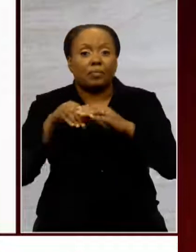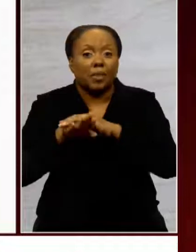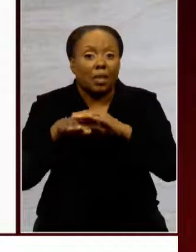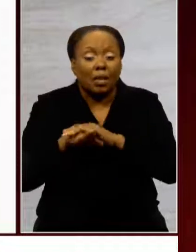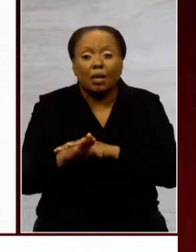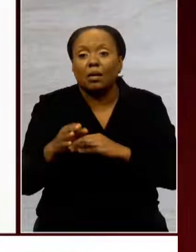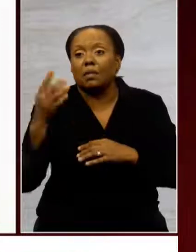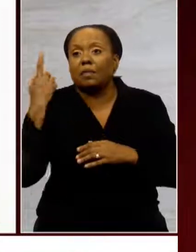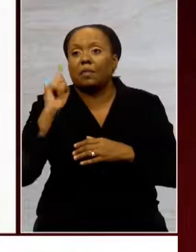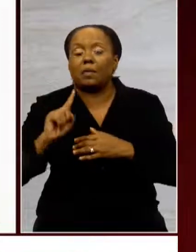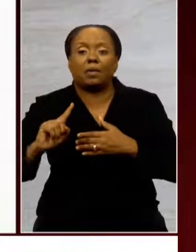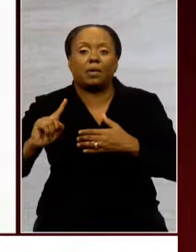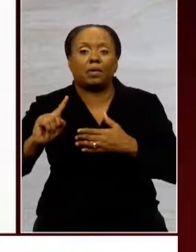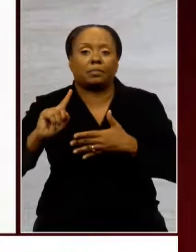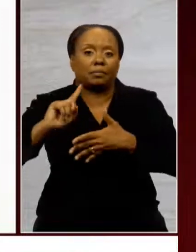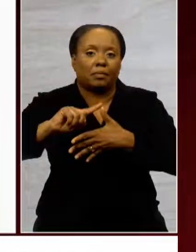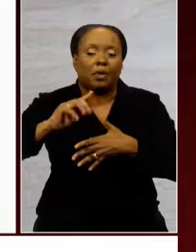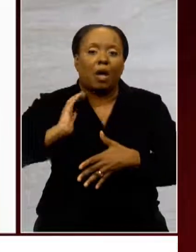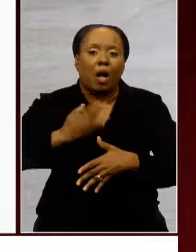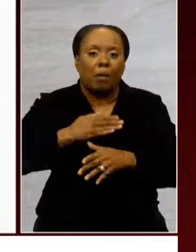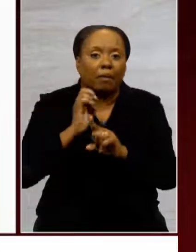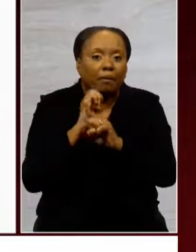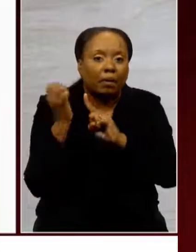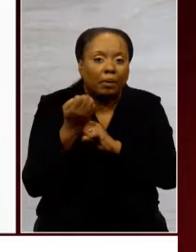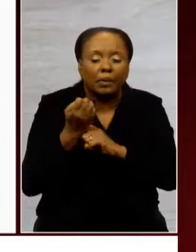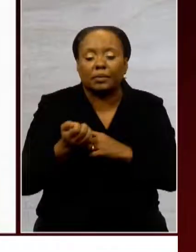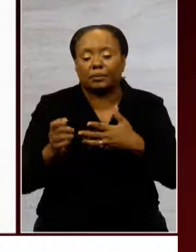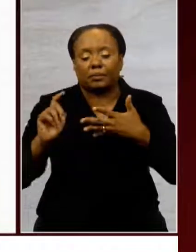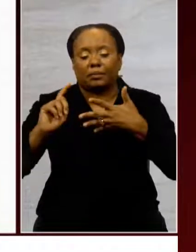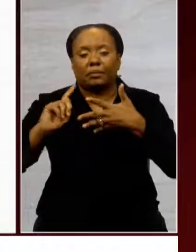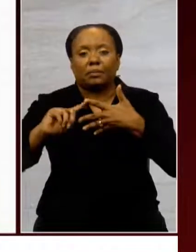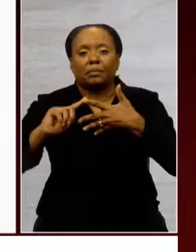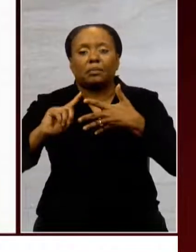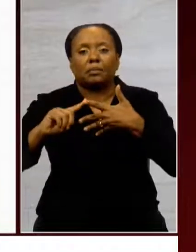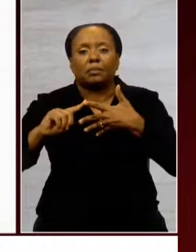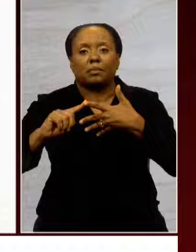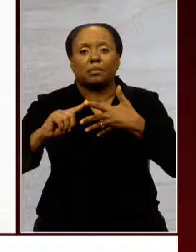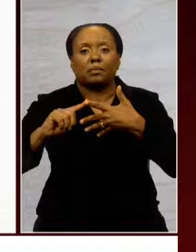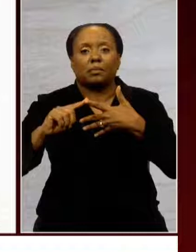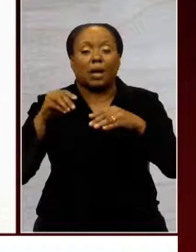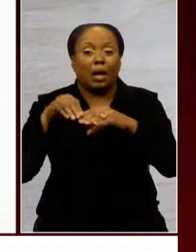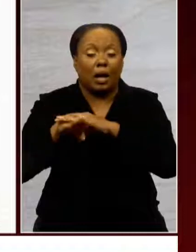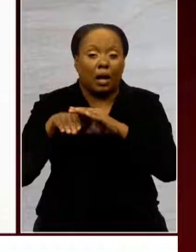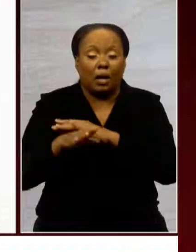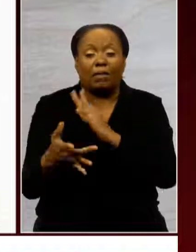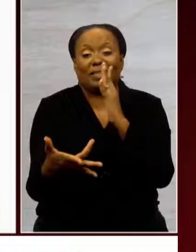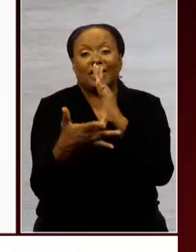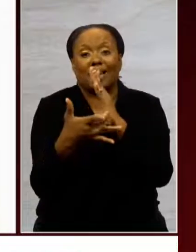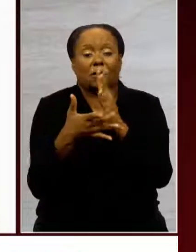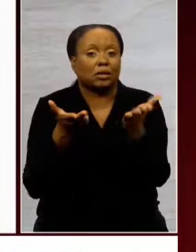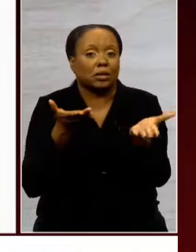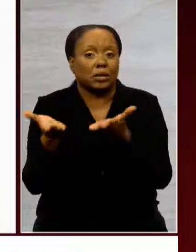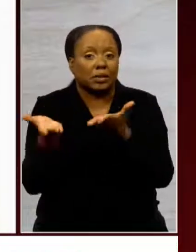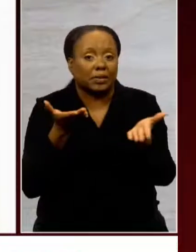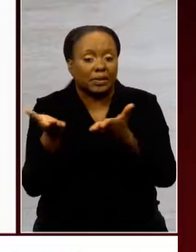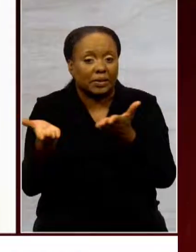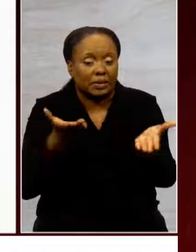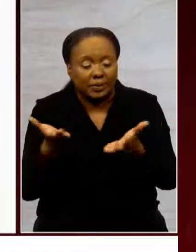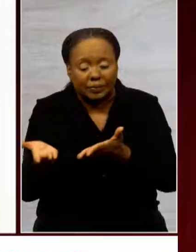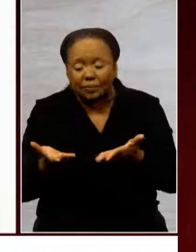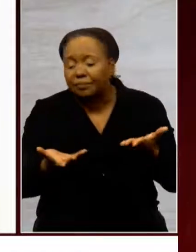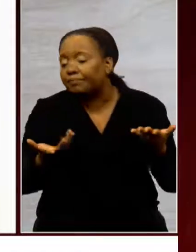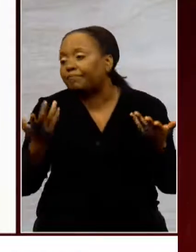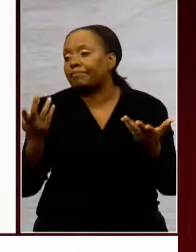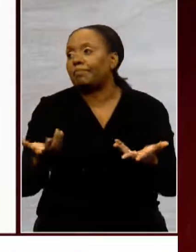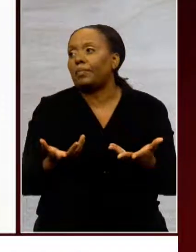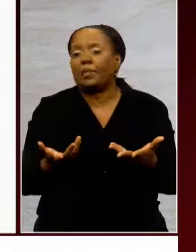our built environment, whether that's accessibility to the new kind of digital services that we're all accustomed to